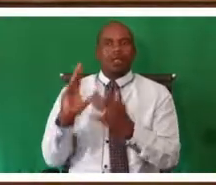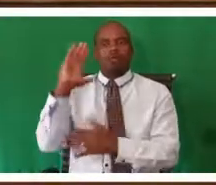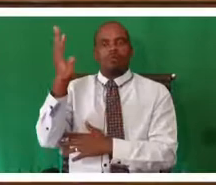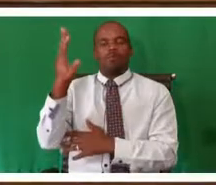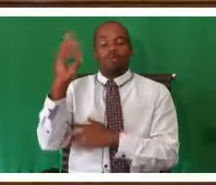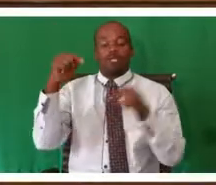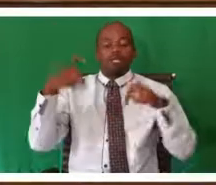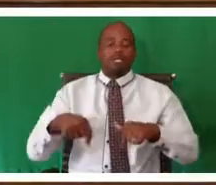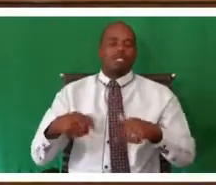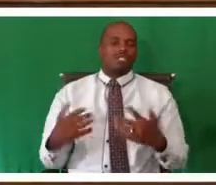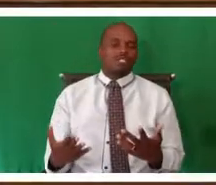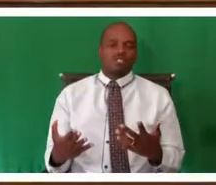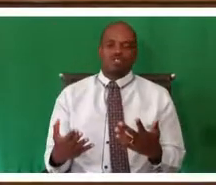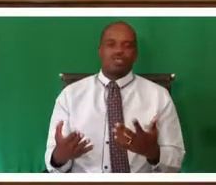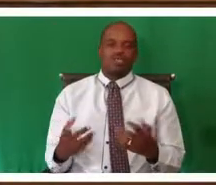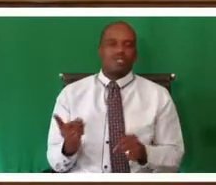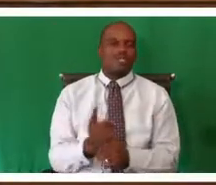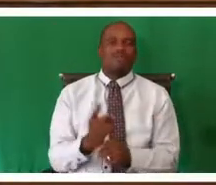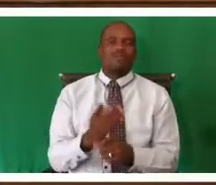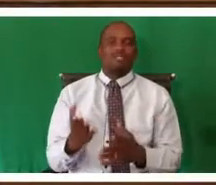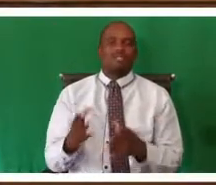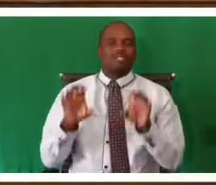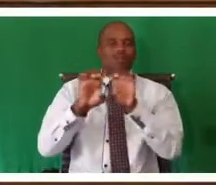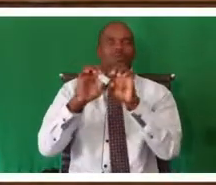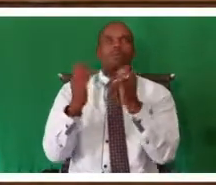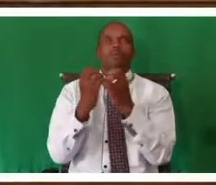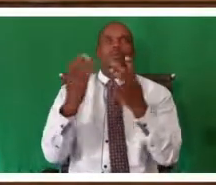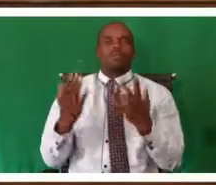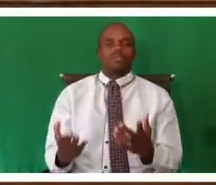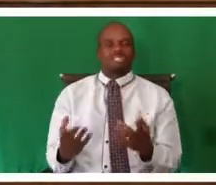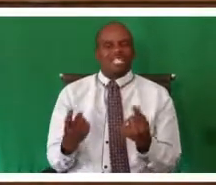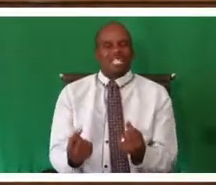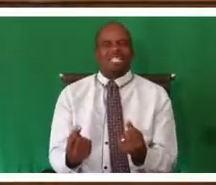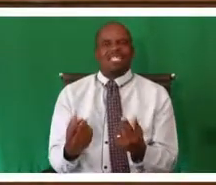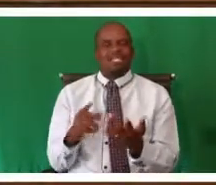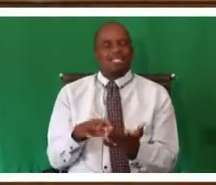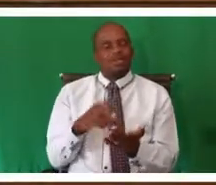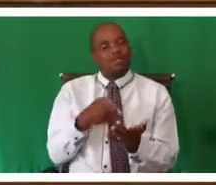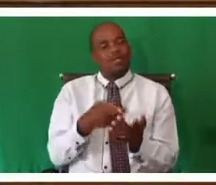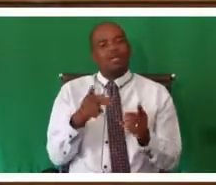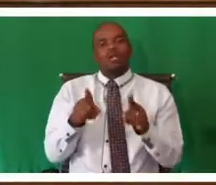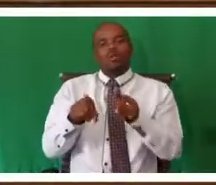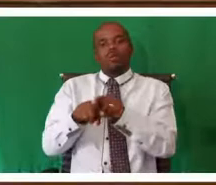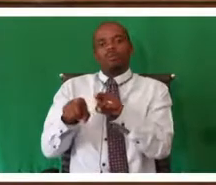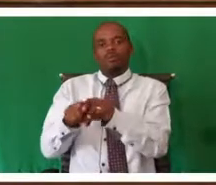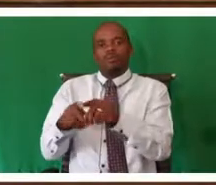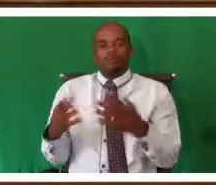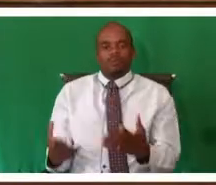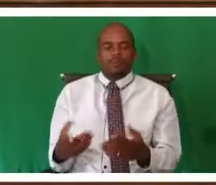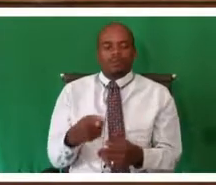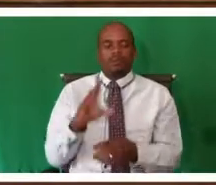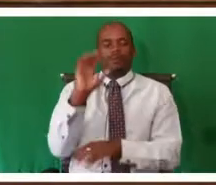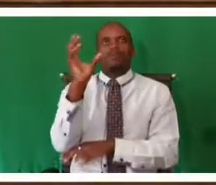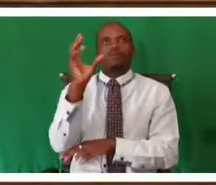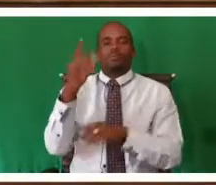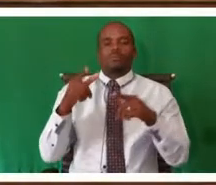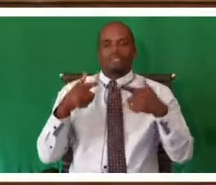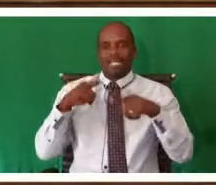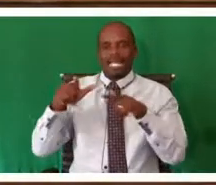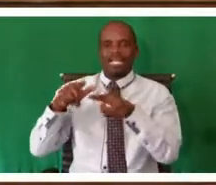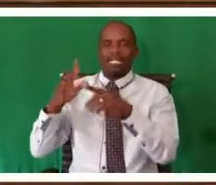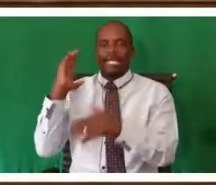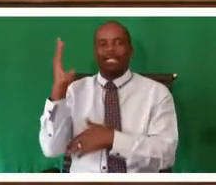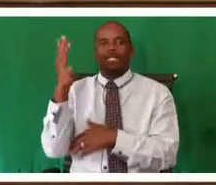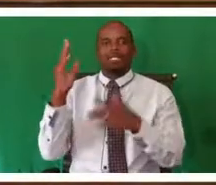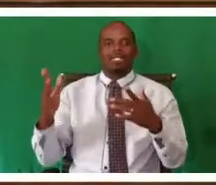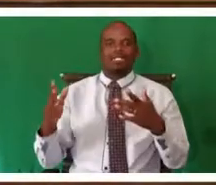everything else that the executive is going to do based on the very same State of the Province address that has been